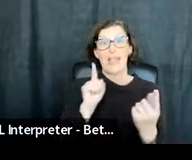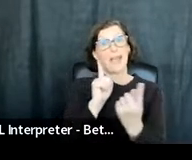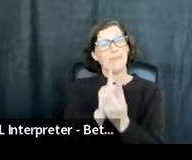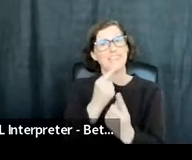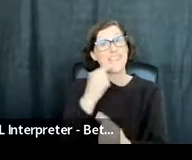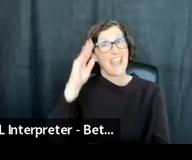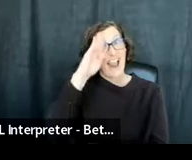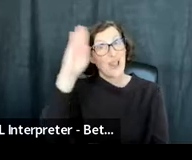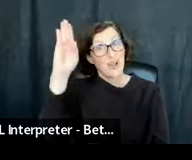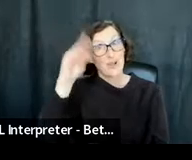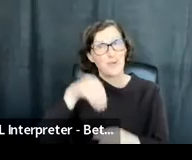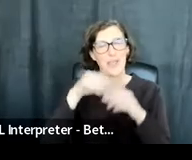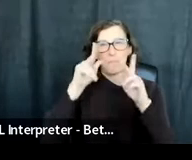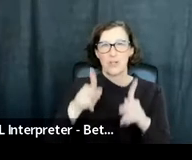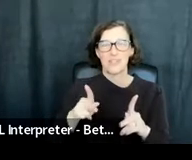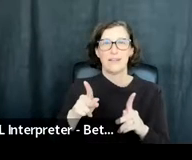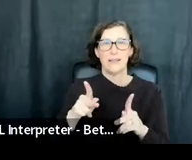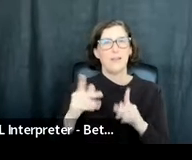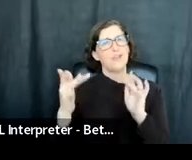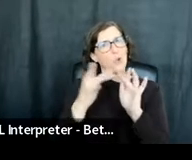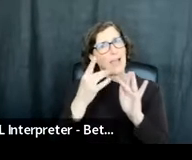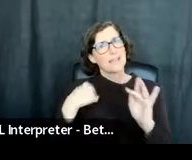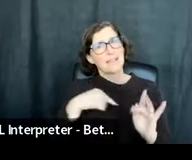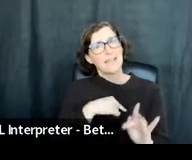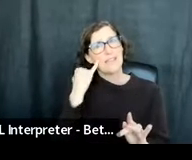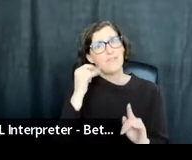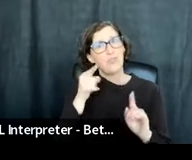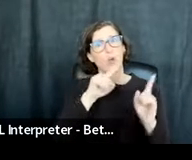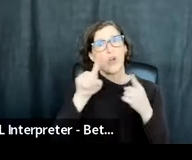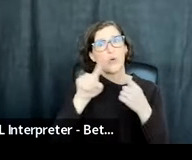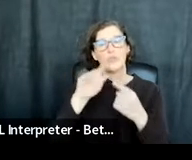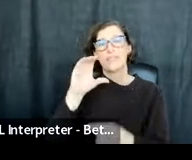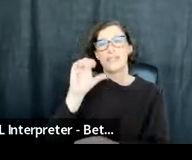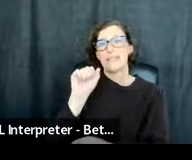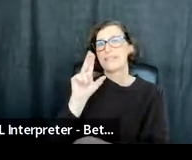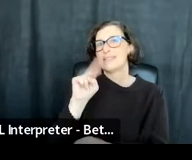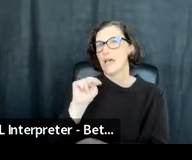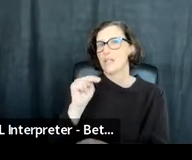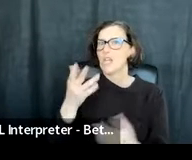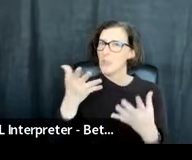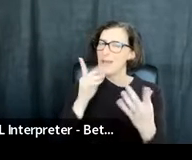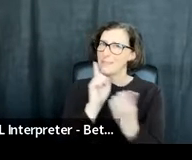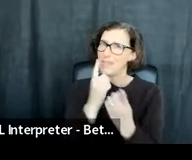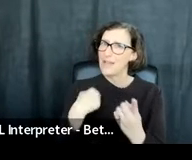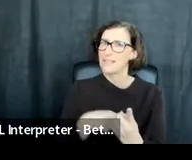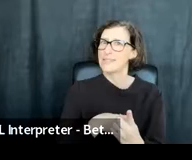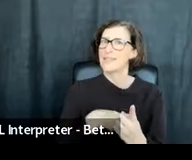in person. So feel free to reach out if you're going to CSUN and you'd like to meet. We would love to do